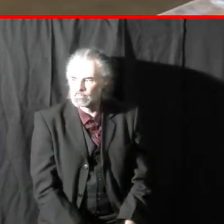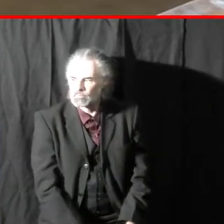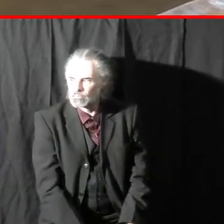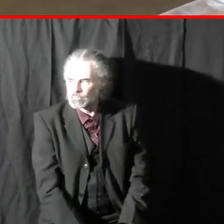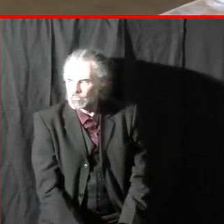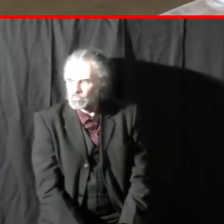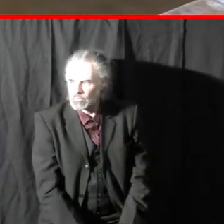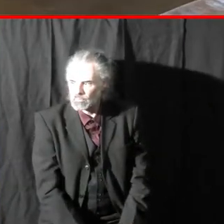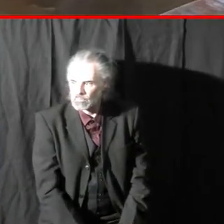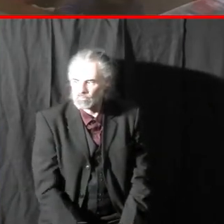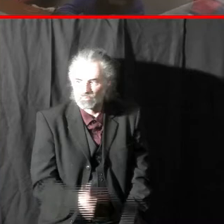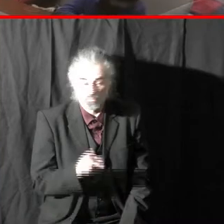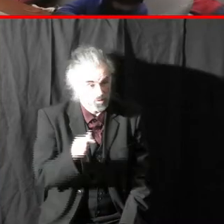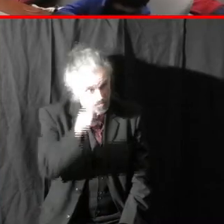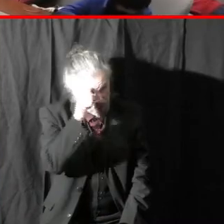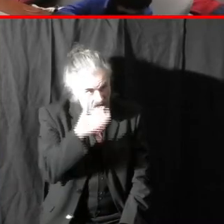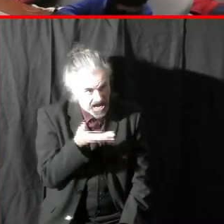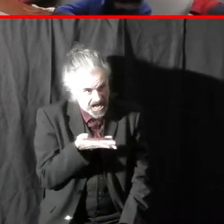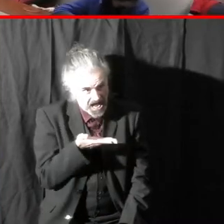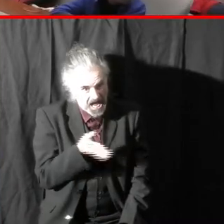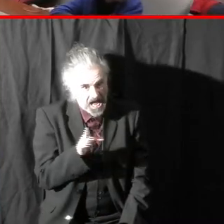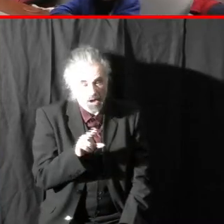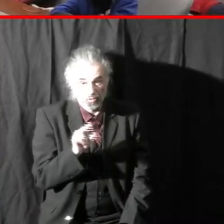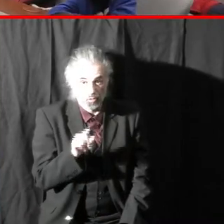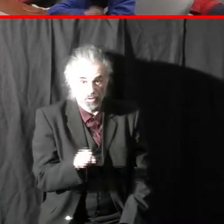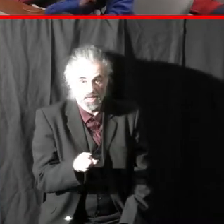Do you know how to do that?